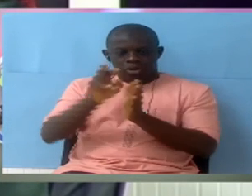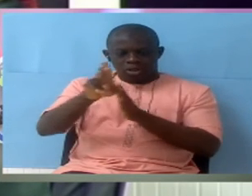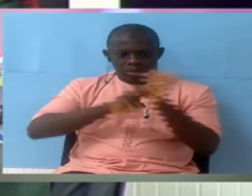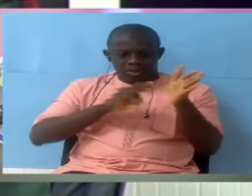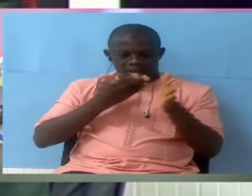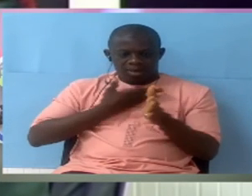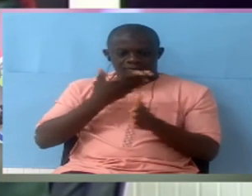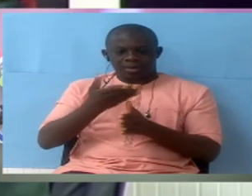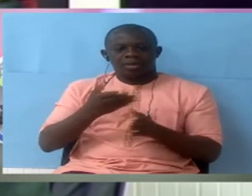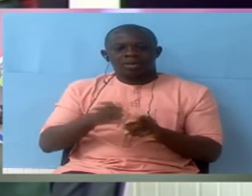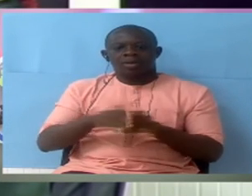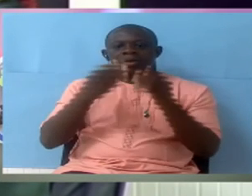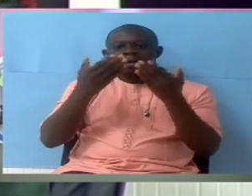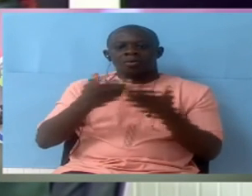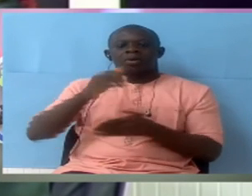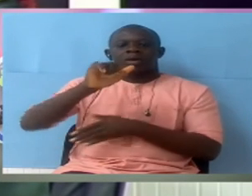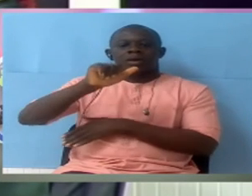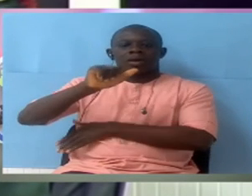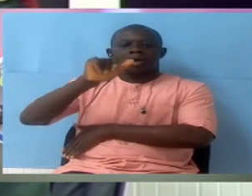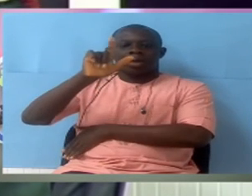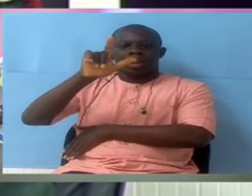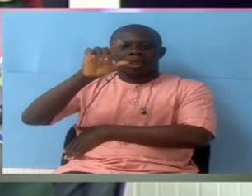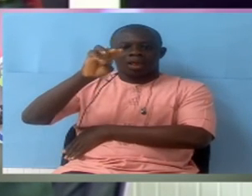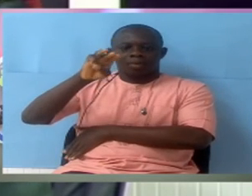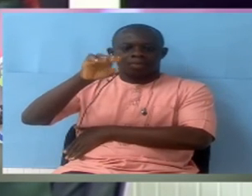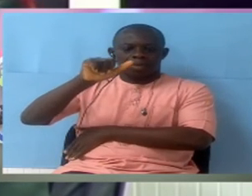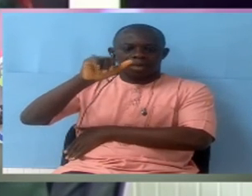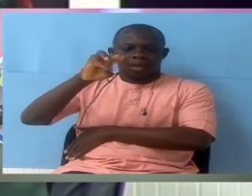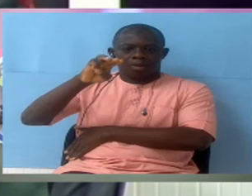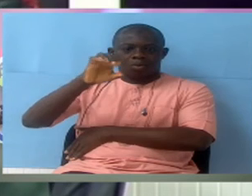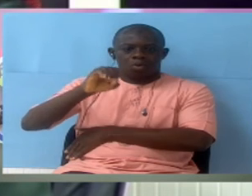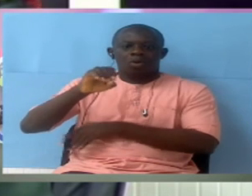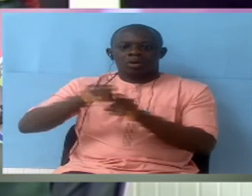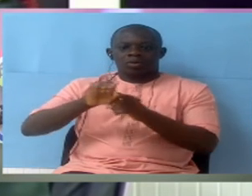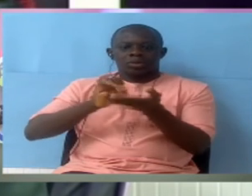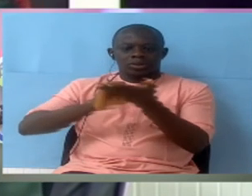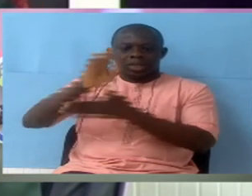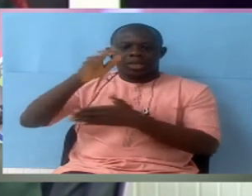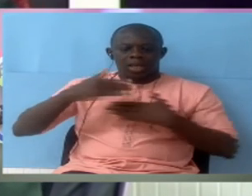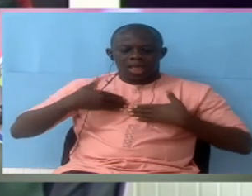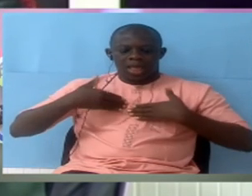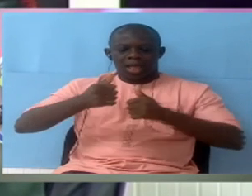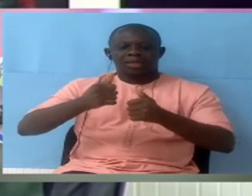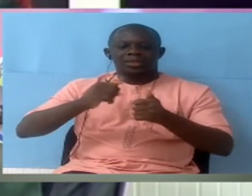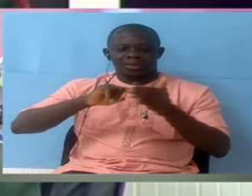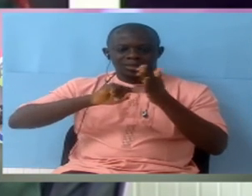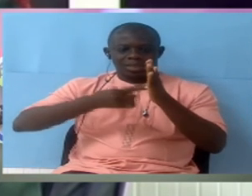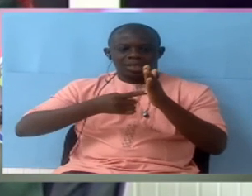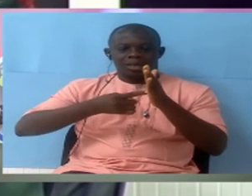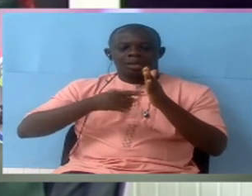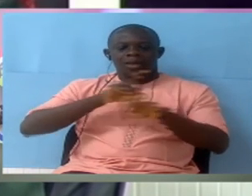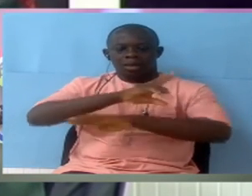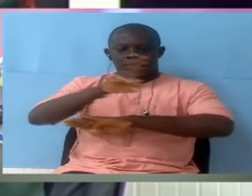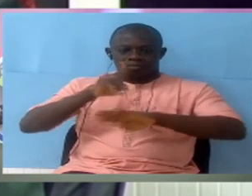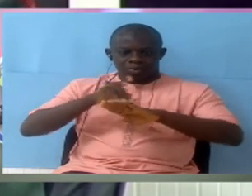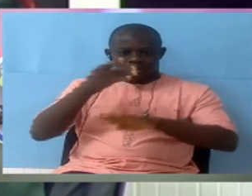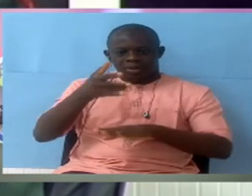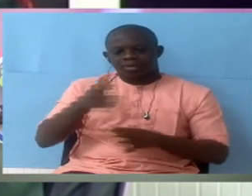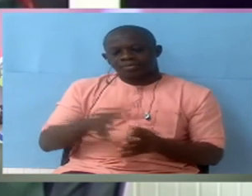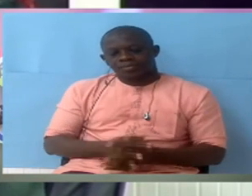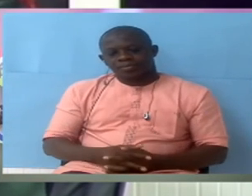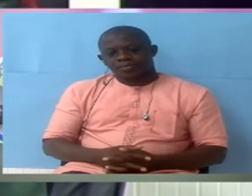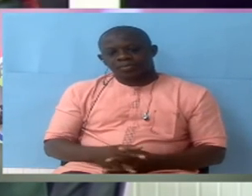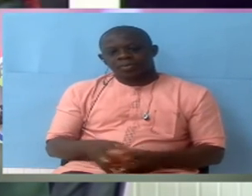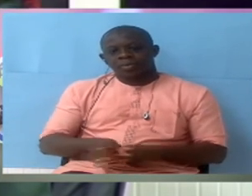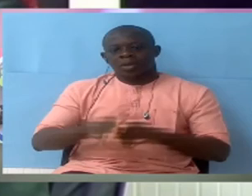then Almamo was sent to the clinic. Almamo ñu ebal ko ci clinic bi.